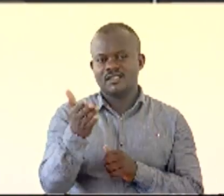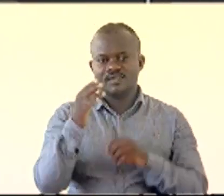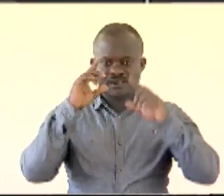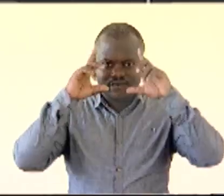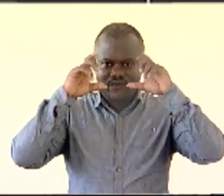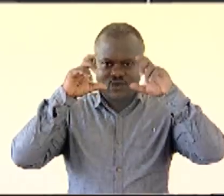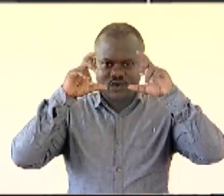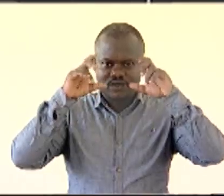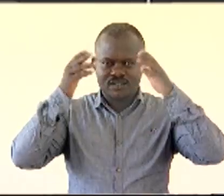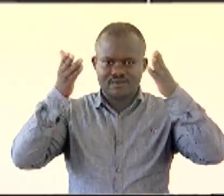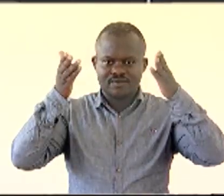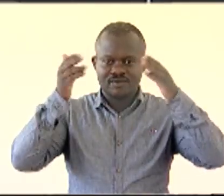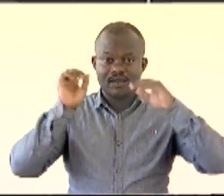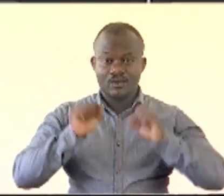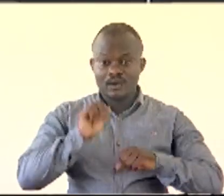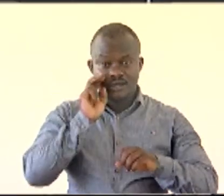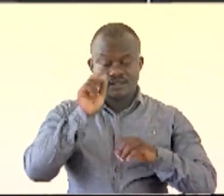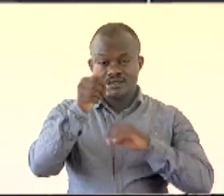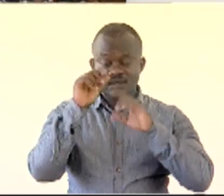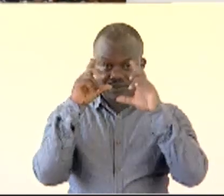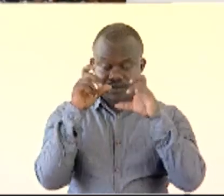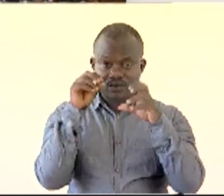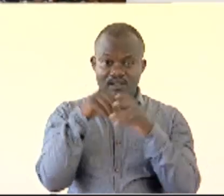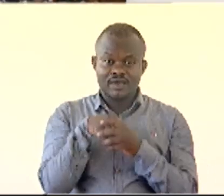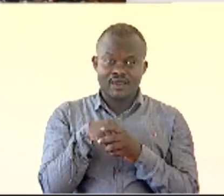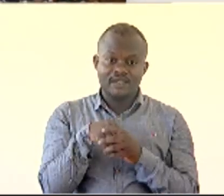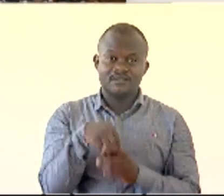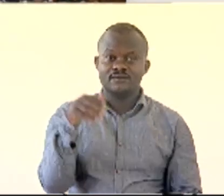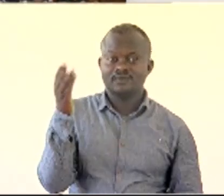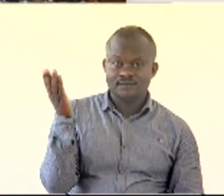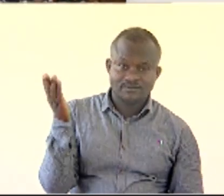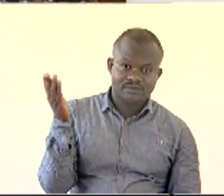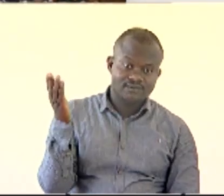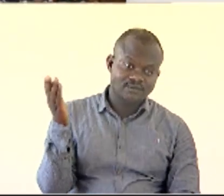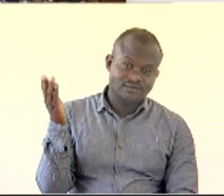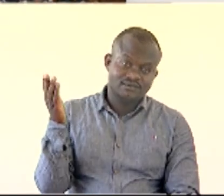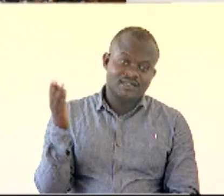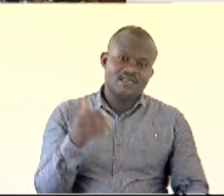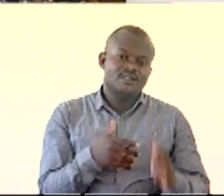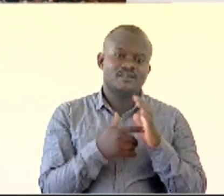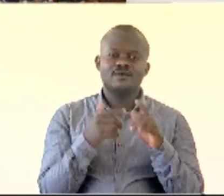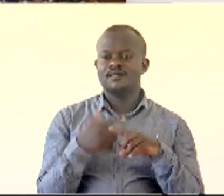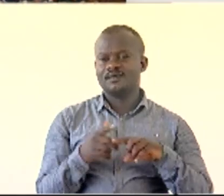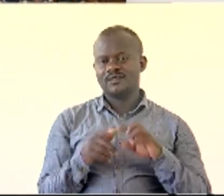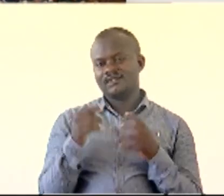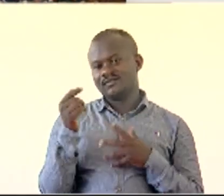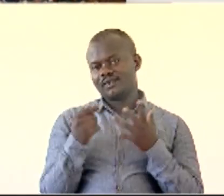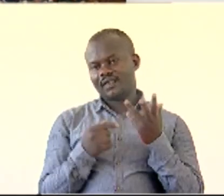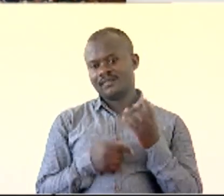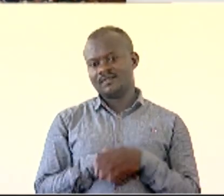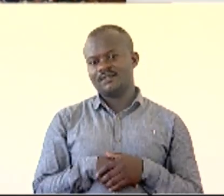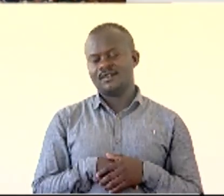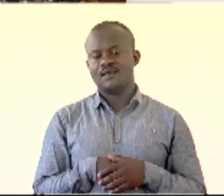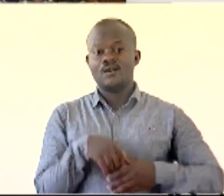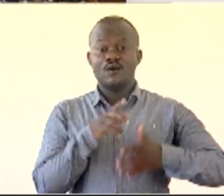photos? You can see this one is a photo showing different things. What